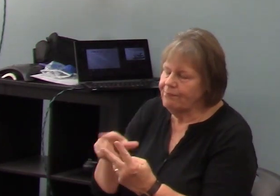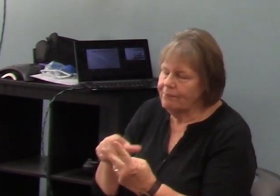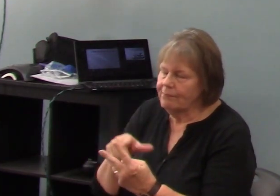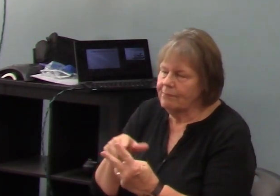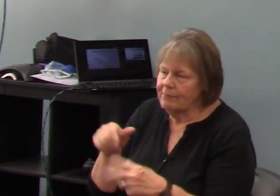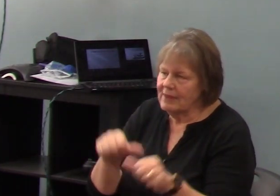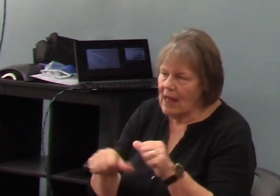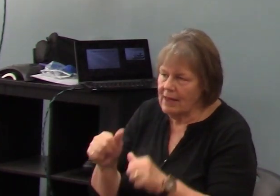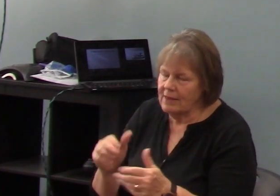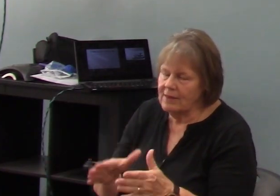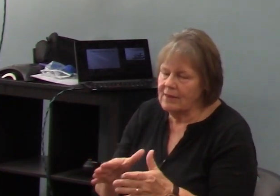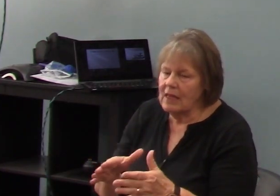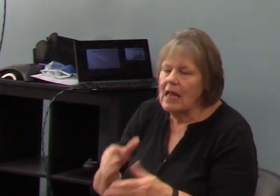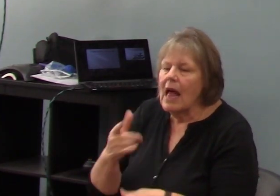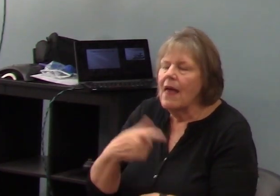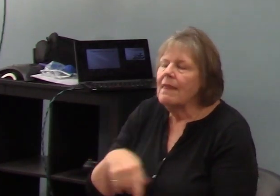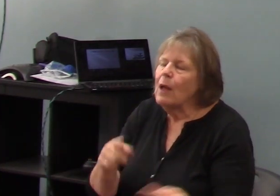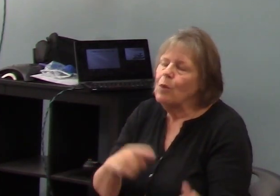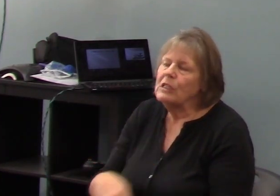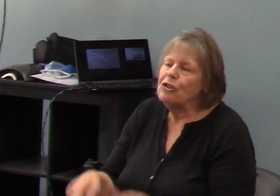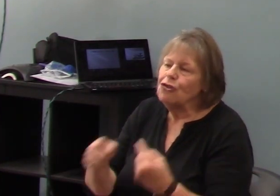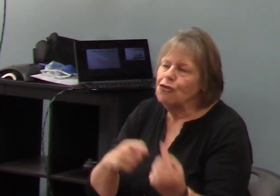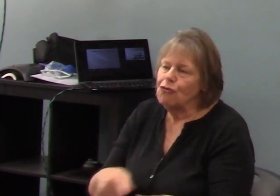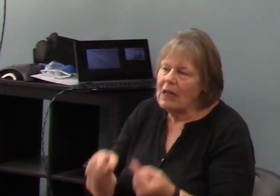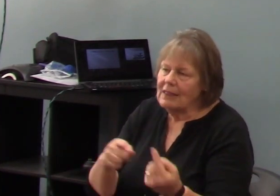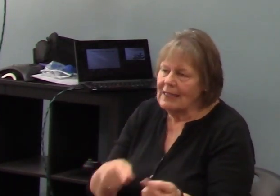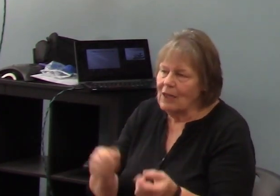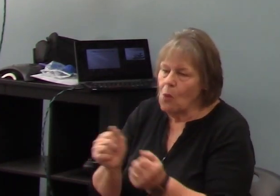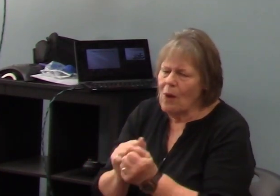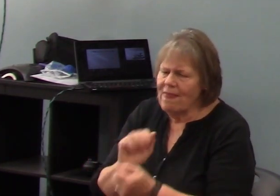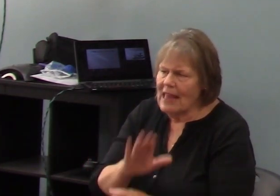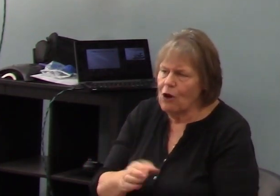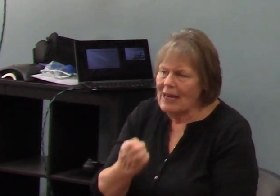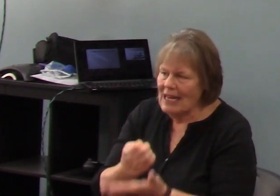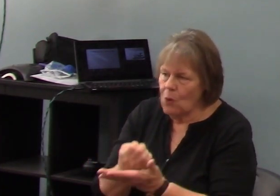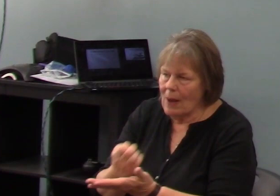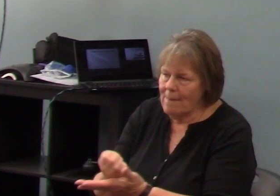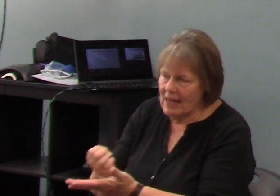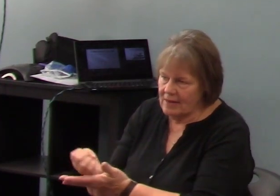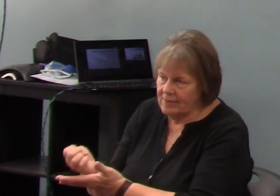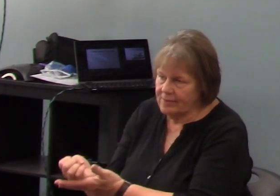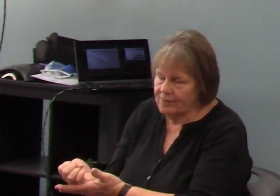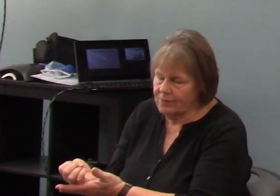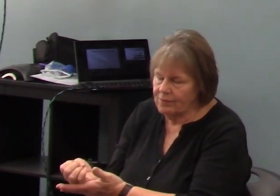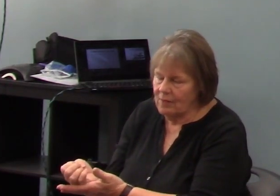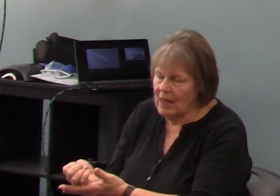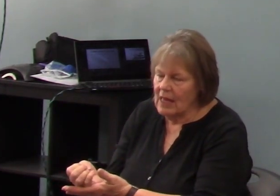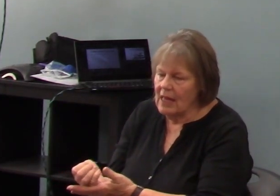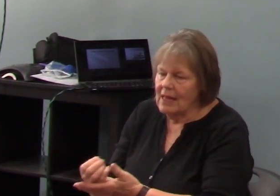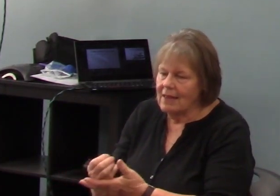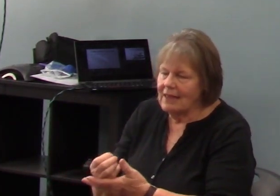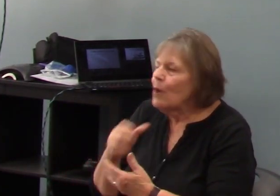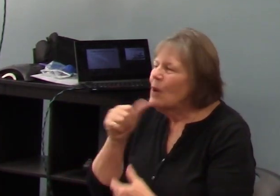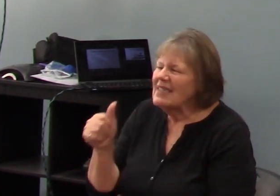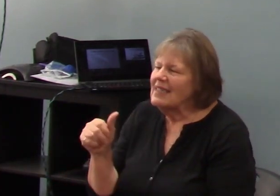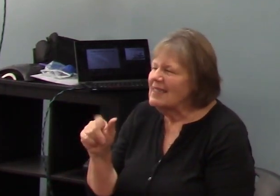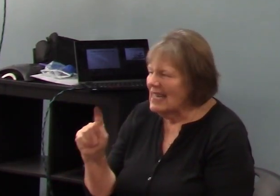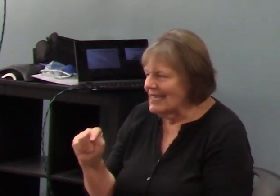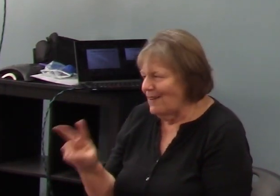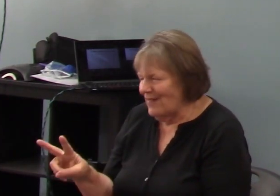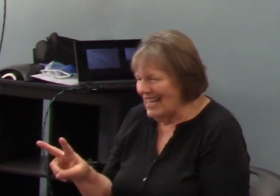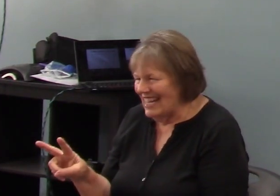and they were having trouble with some of their equipment. So imagine, it wasn't a TV, but they had